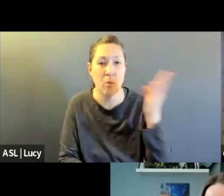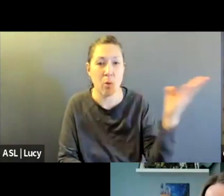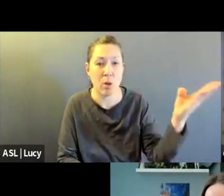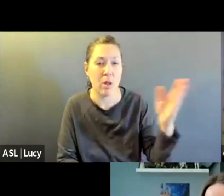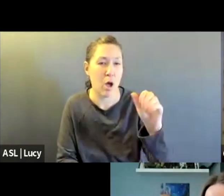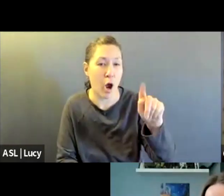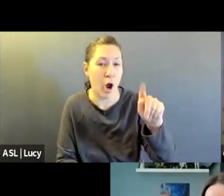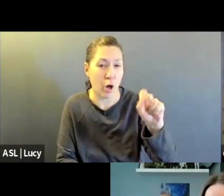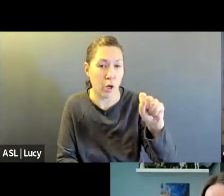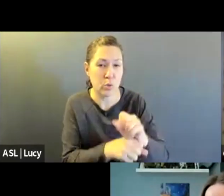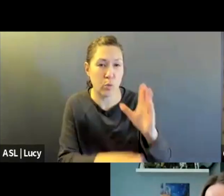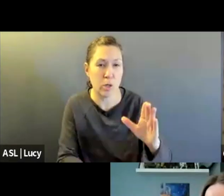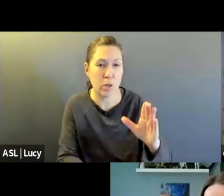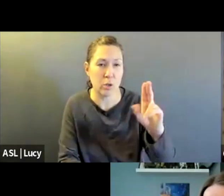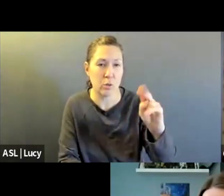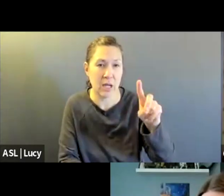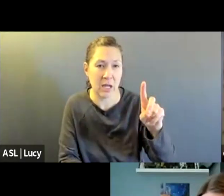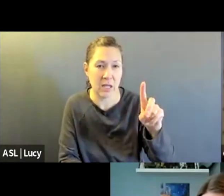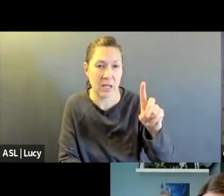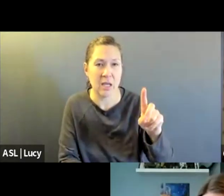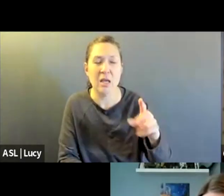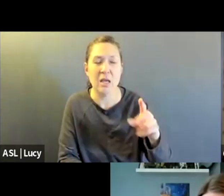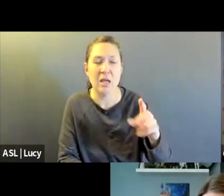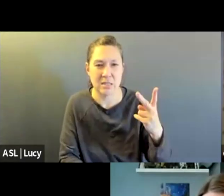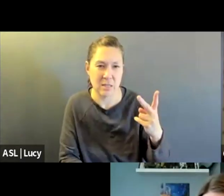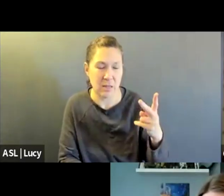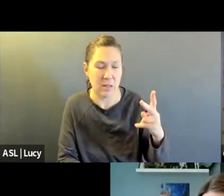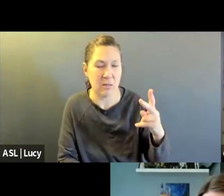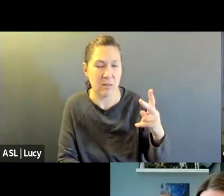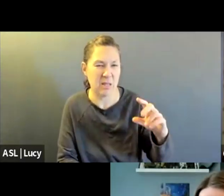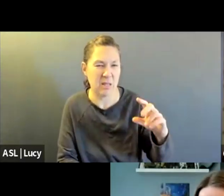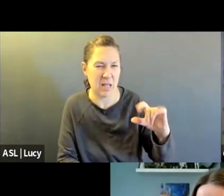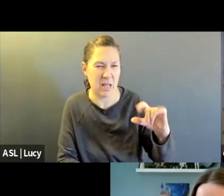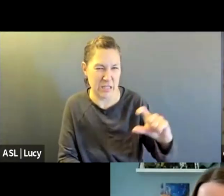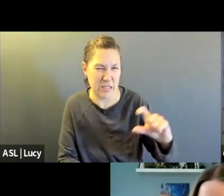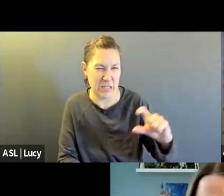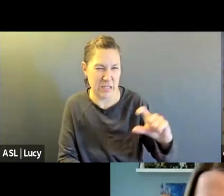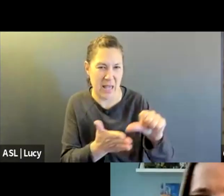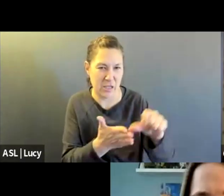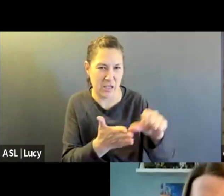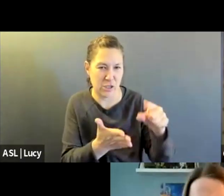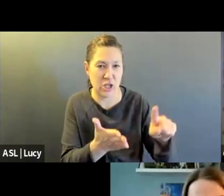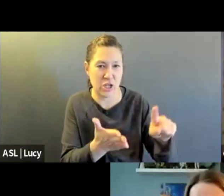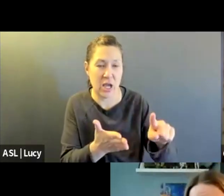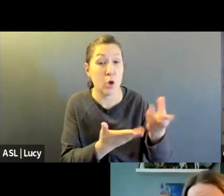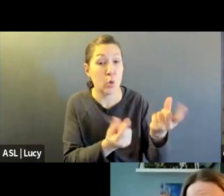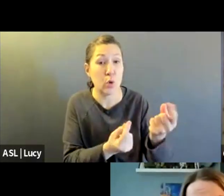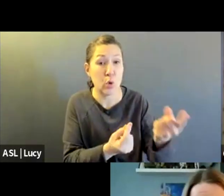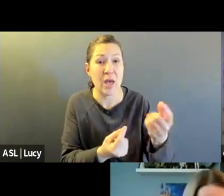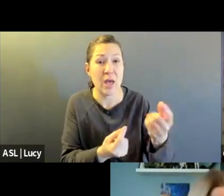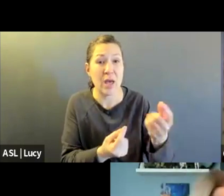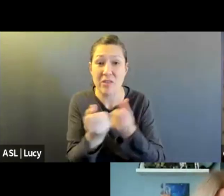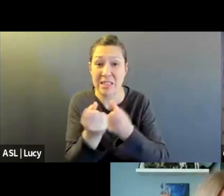Workers United, which is BN Arts Hero on Instagram, follow us on socials. One of the things that we do is we are advocacy that you can see. So